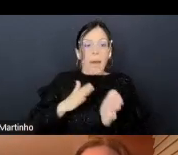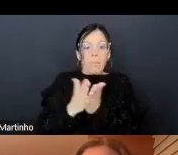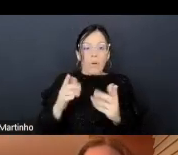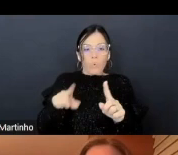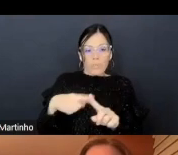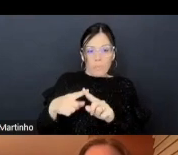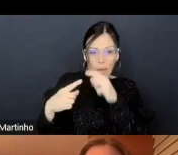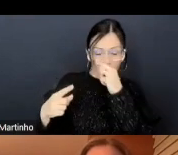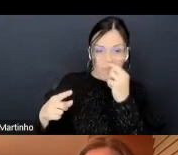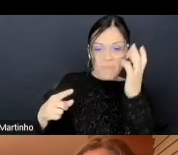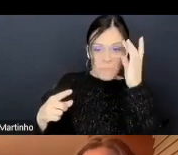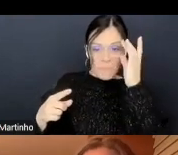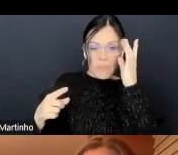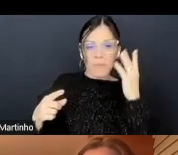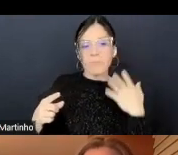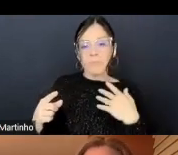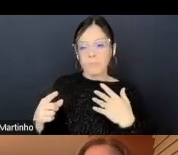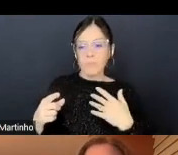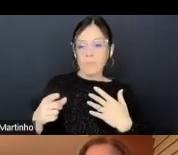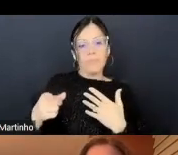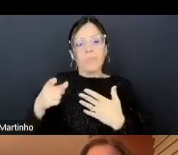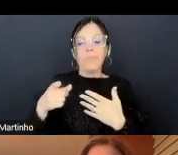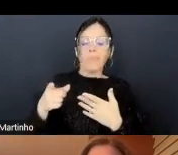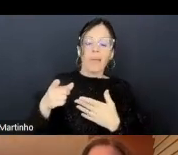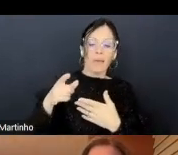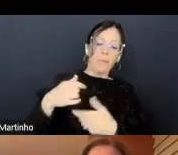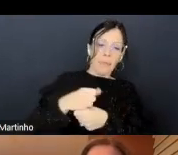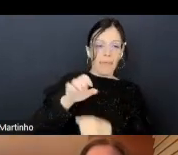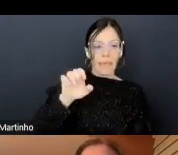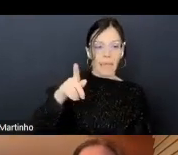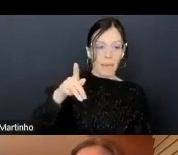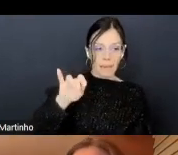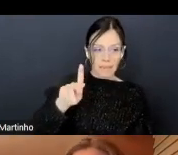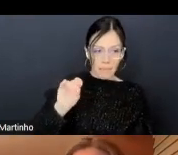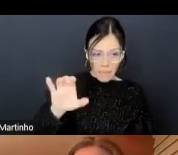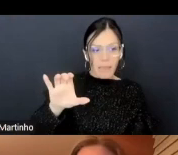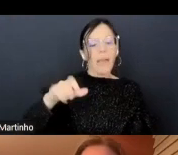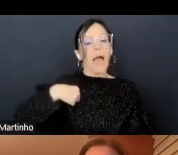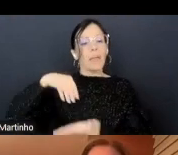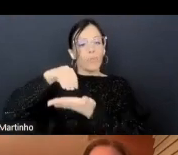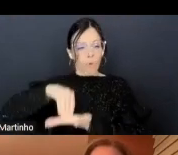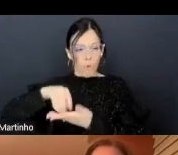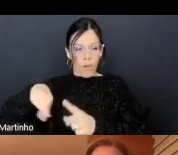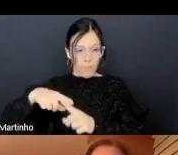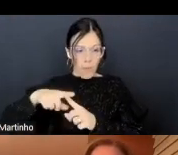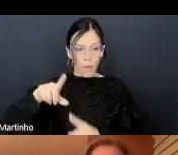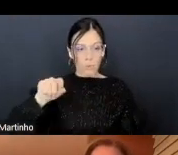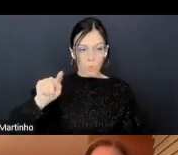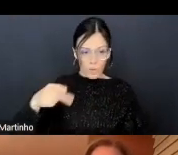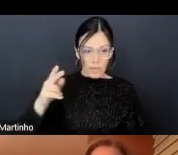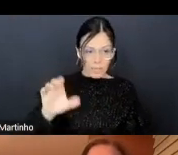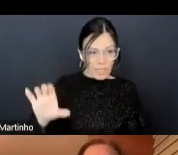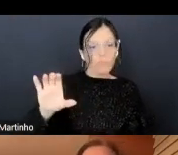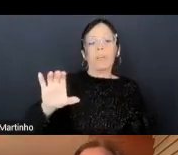panic in the making of a of an epidemic um i chart how in the 20th century um there was a